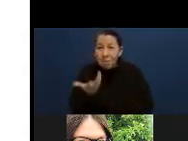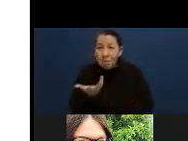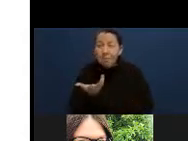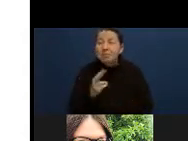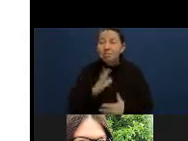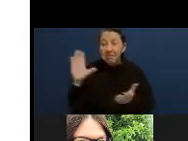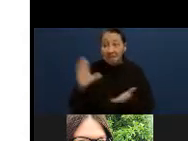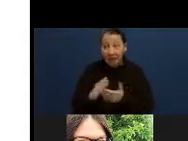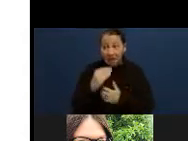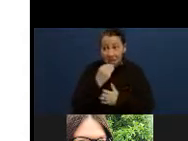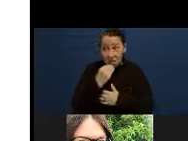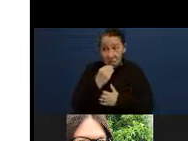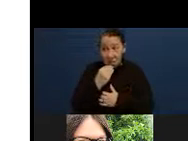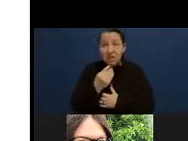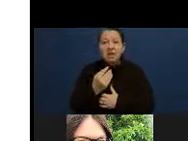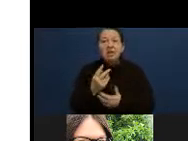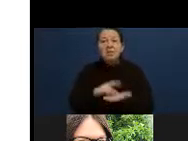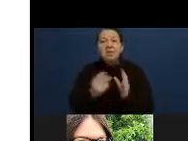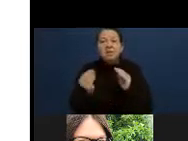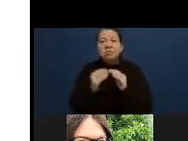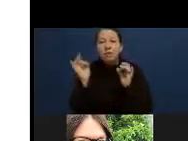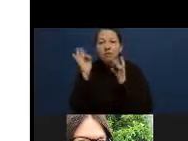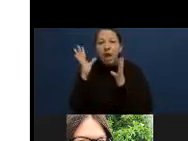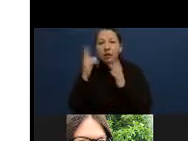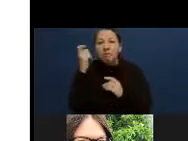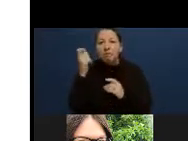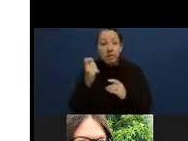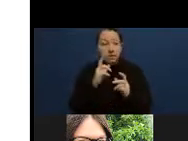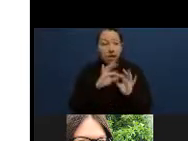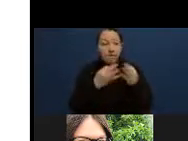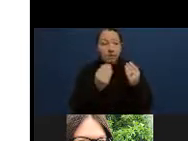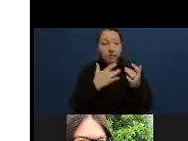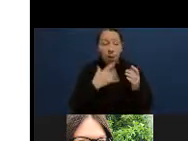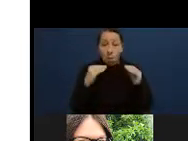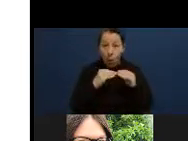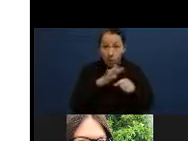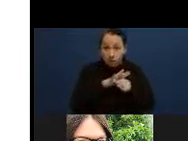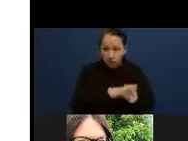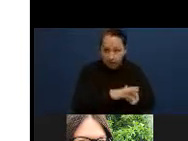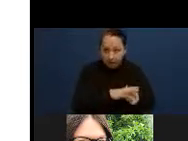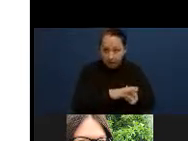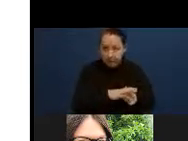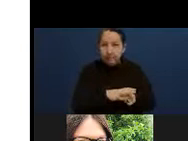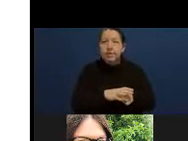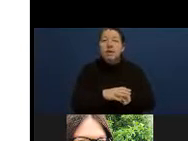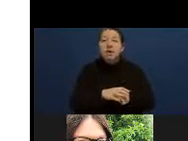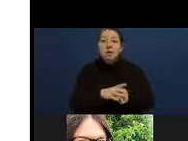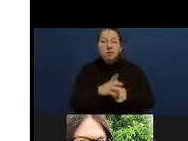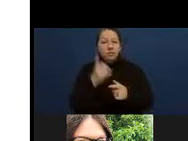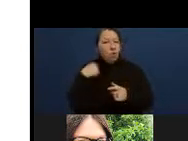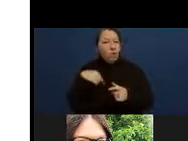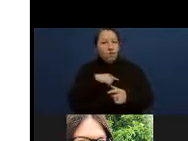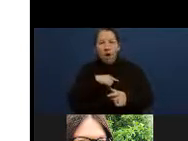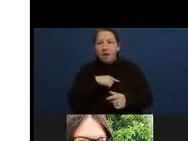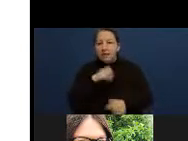be more violence because families were going to feel more stressed. So for us, subsistence goes so much deeper than